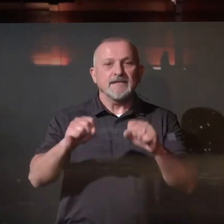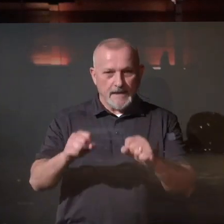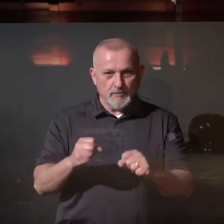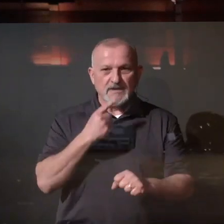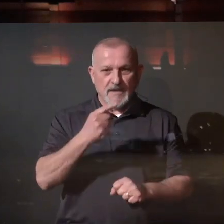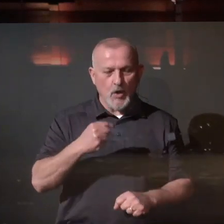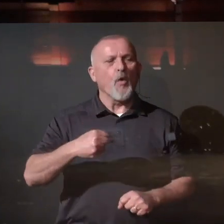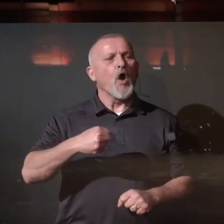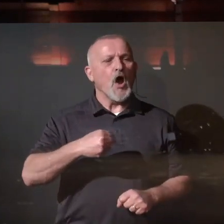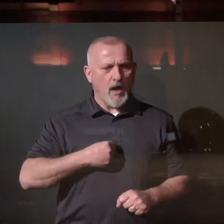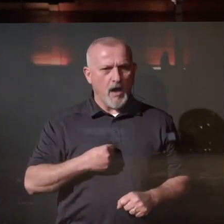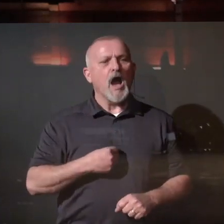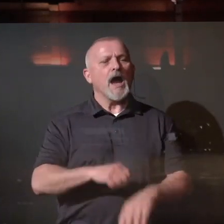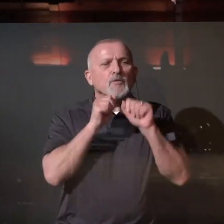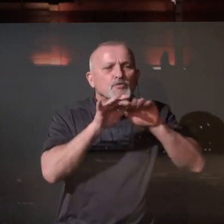it ourselves.